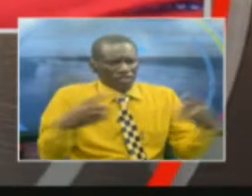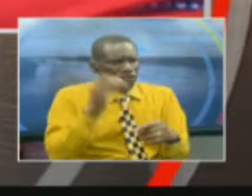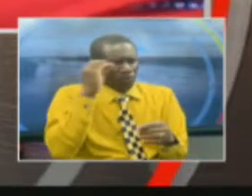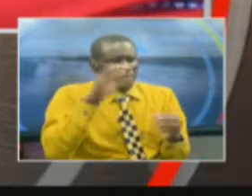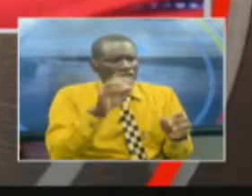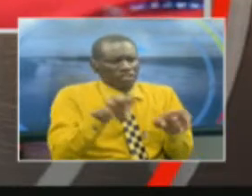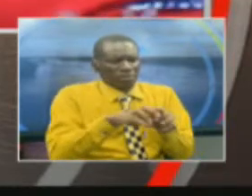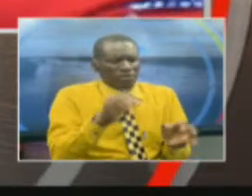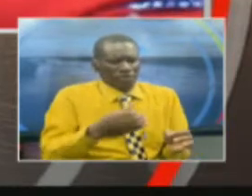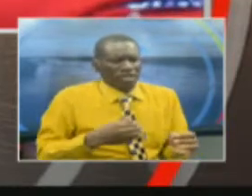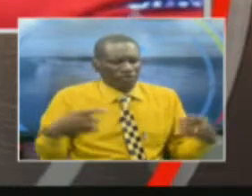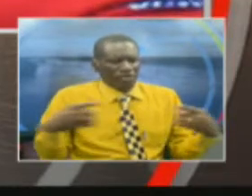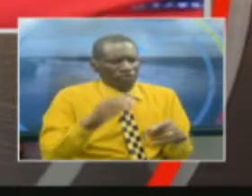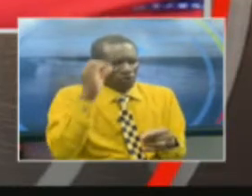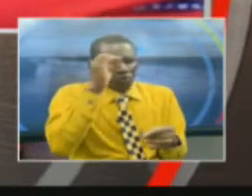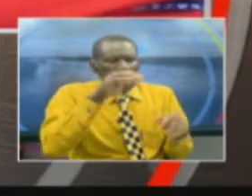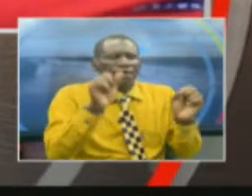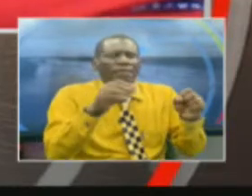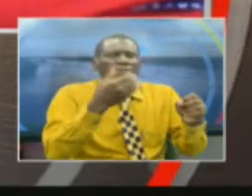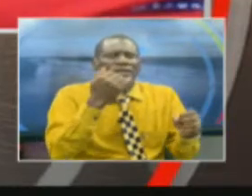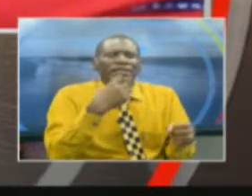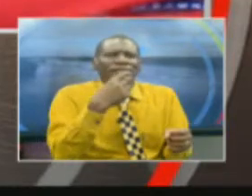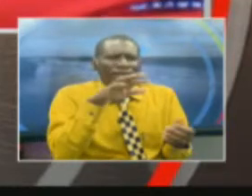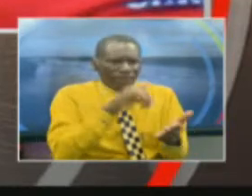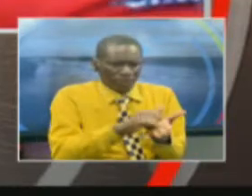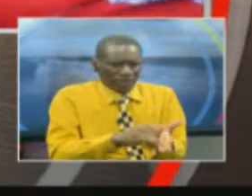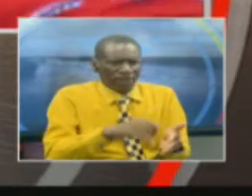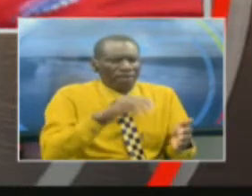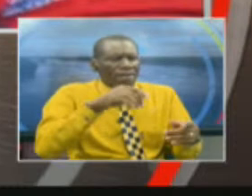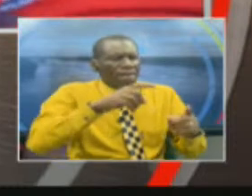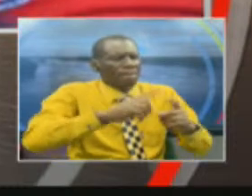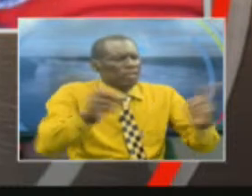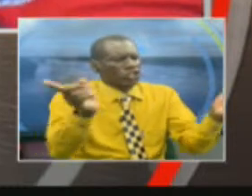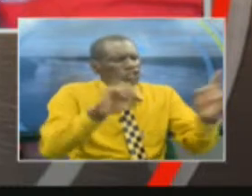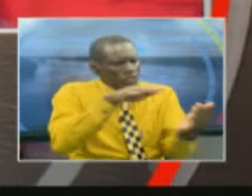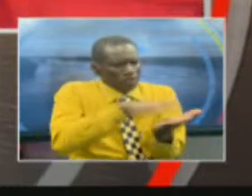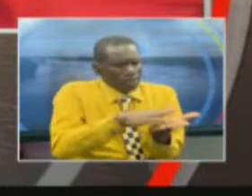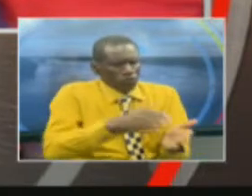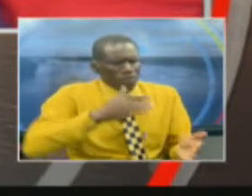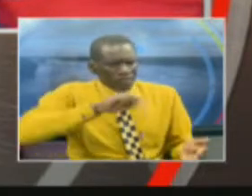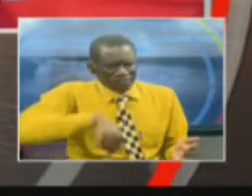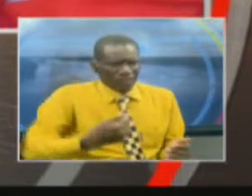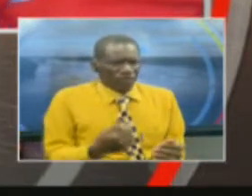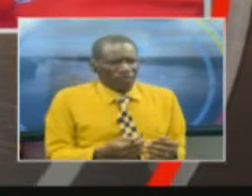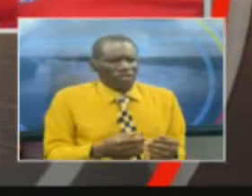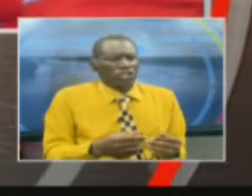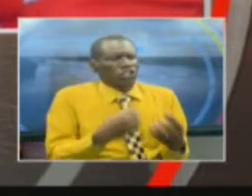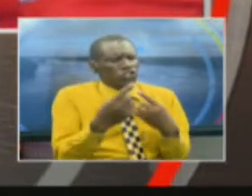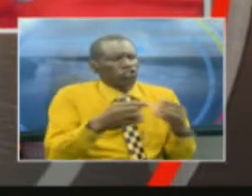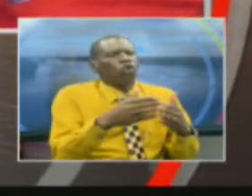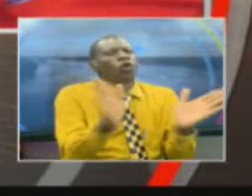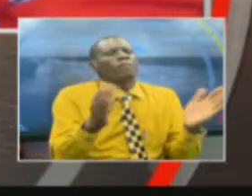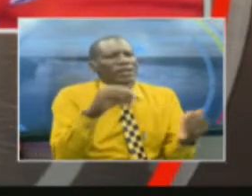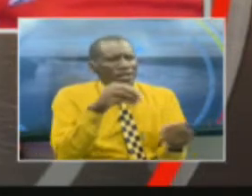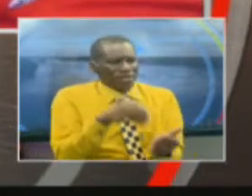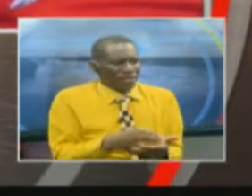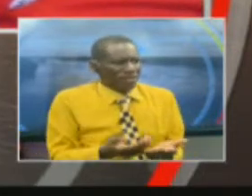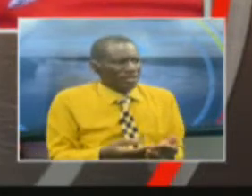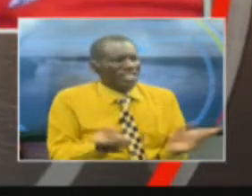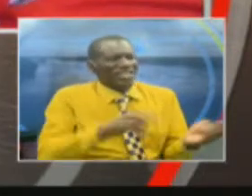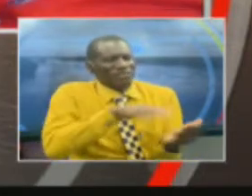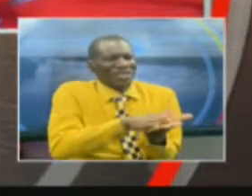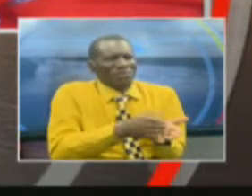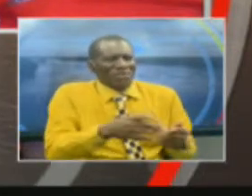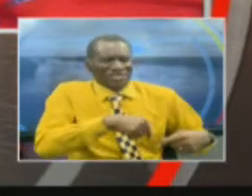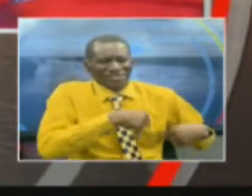a different opinion, I'd rather say it than keep it. And he's also very outspoken. He doesn't keep things.